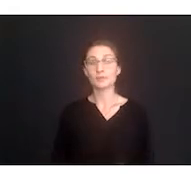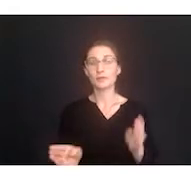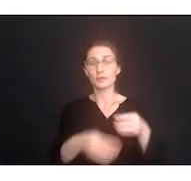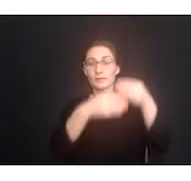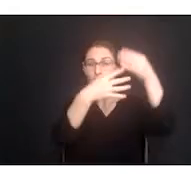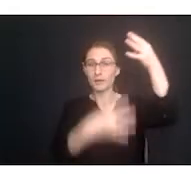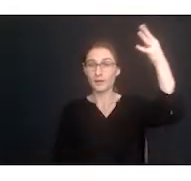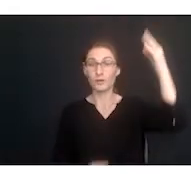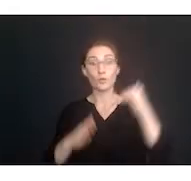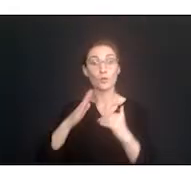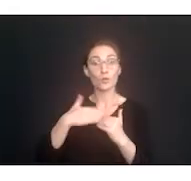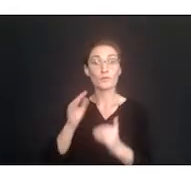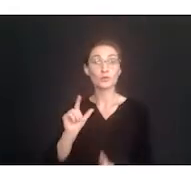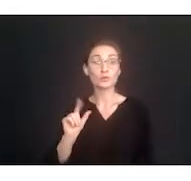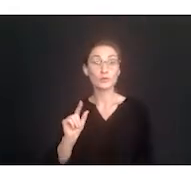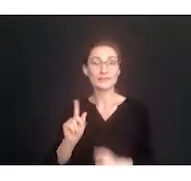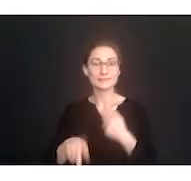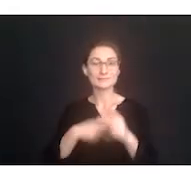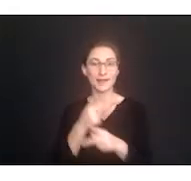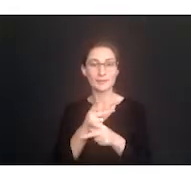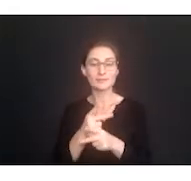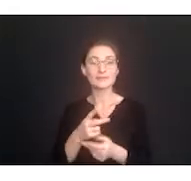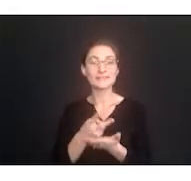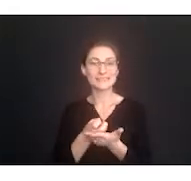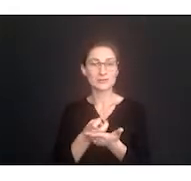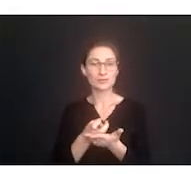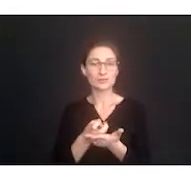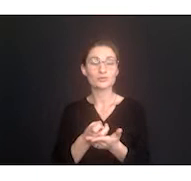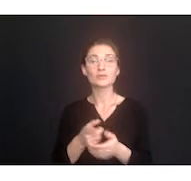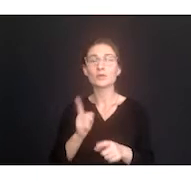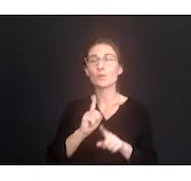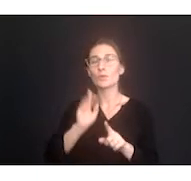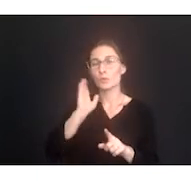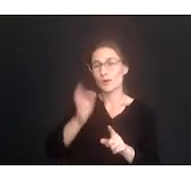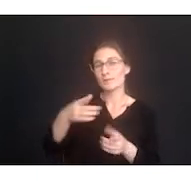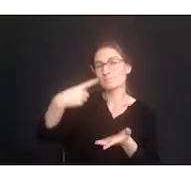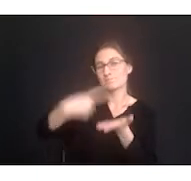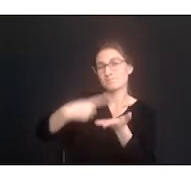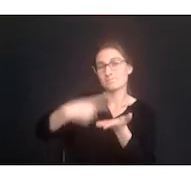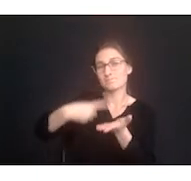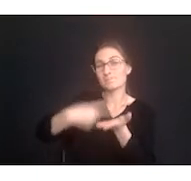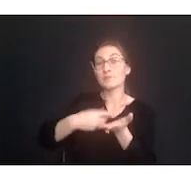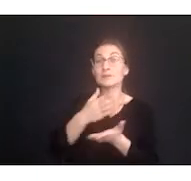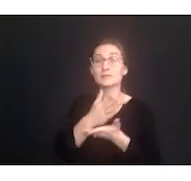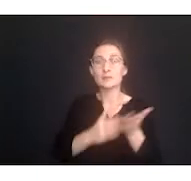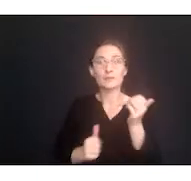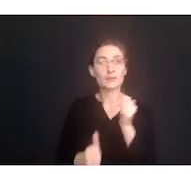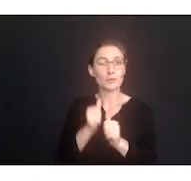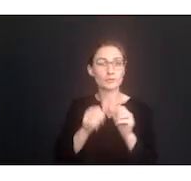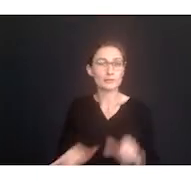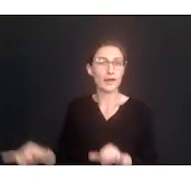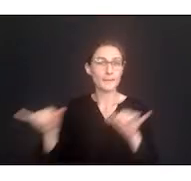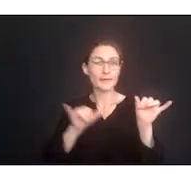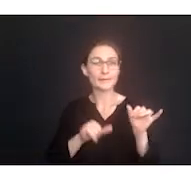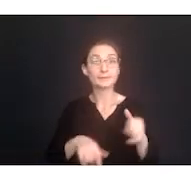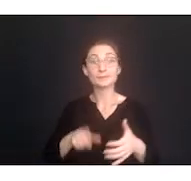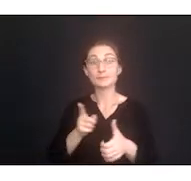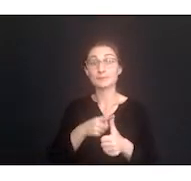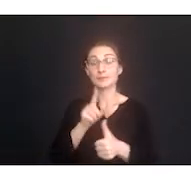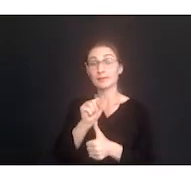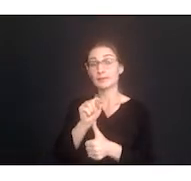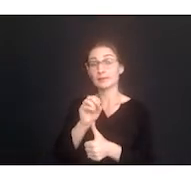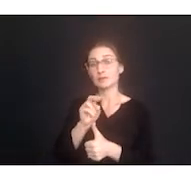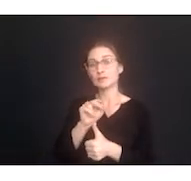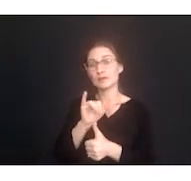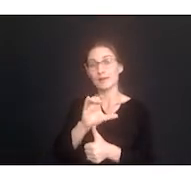types of seizures. However, we're going to talk about some of the most common ones that you may encounter with a loved one. So the first one is a